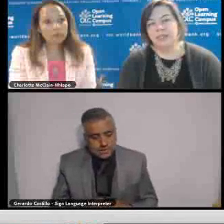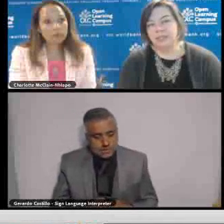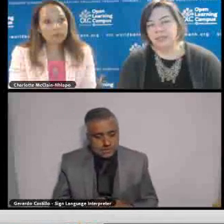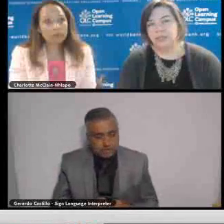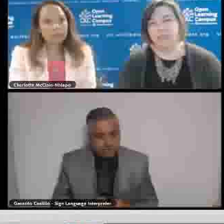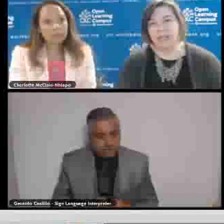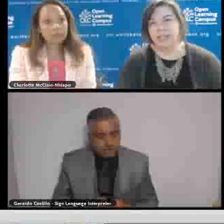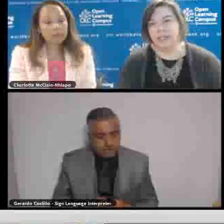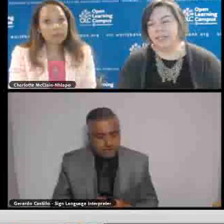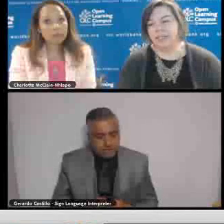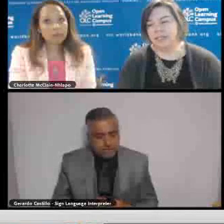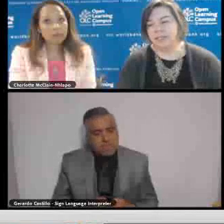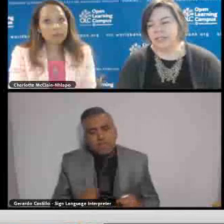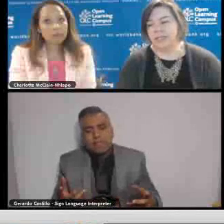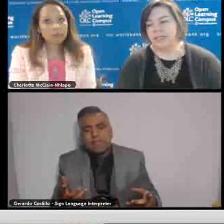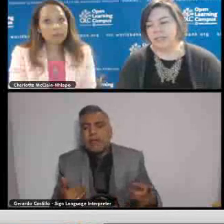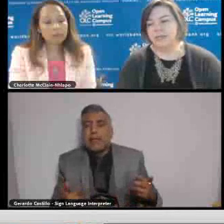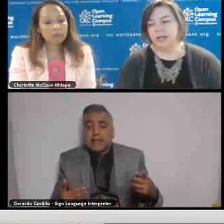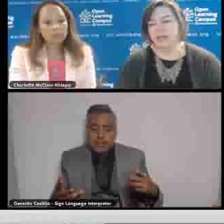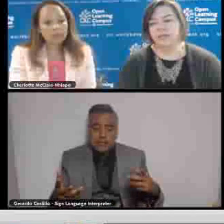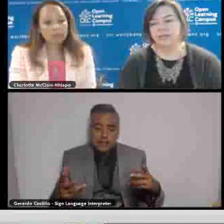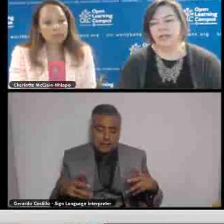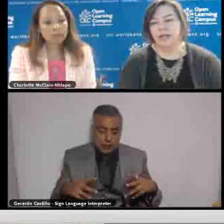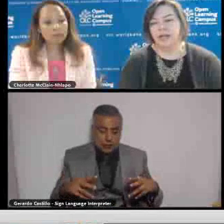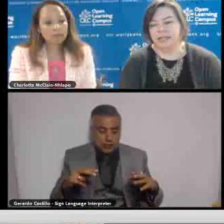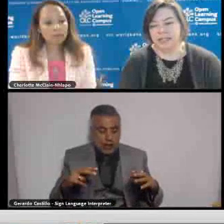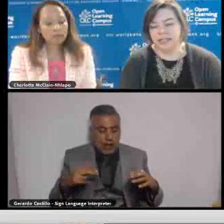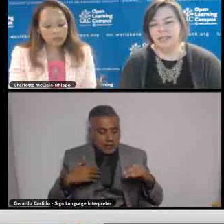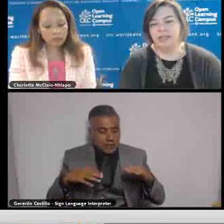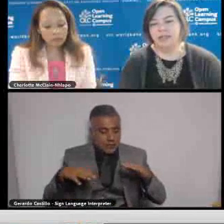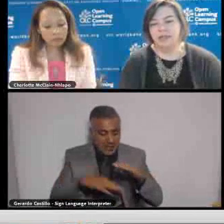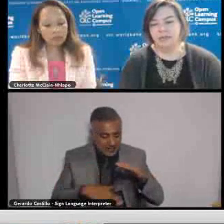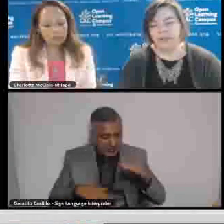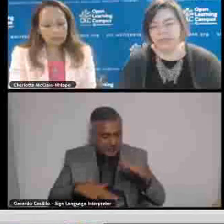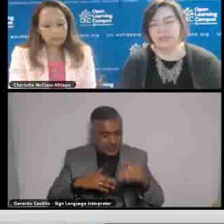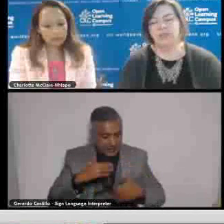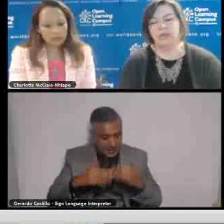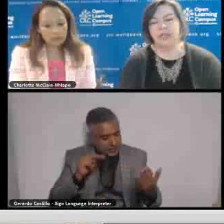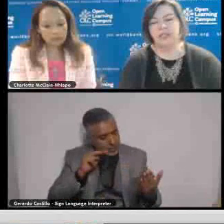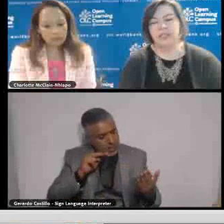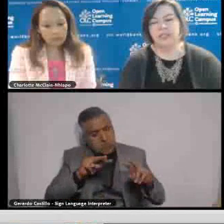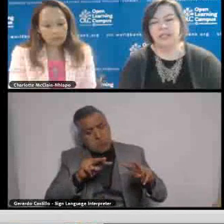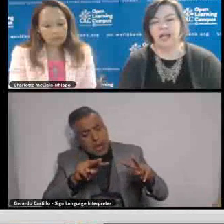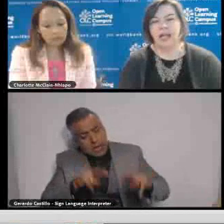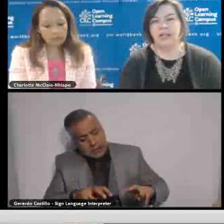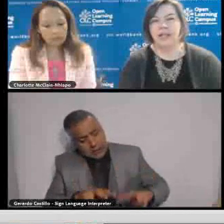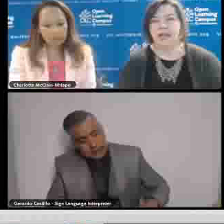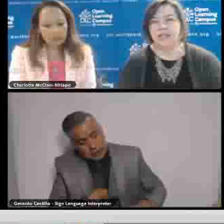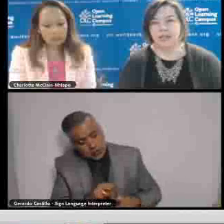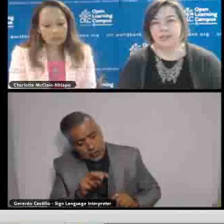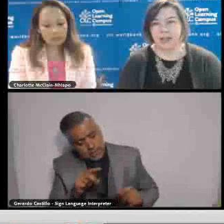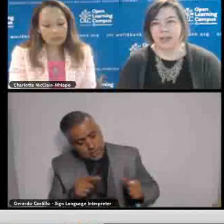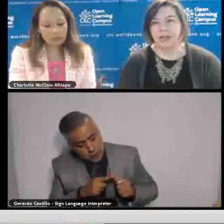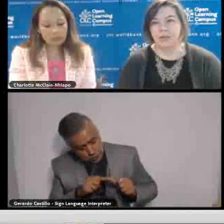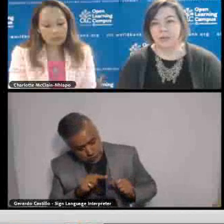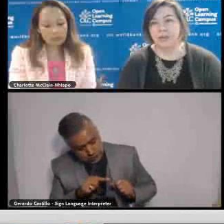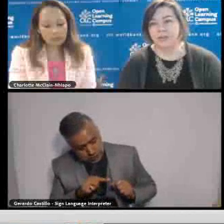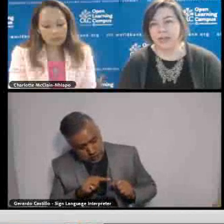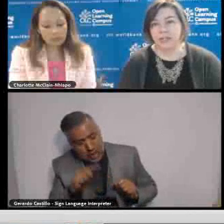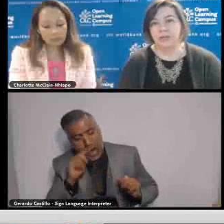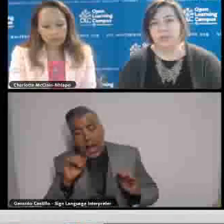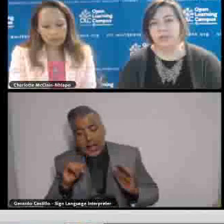basically, again, taking these basic steps of assessing what the situation is and then identifying with